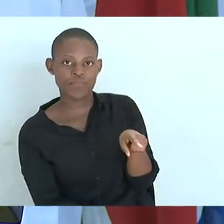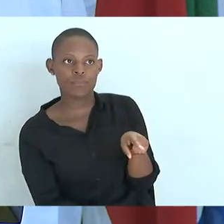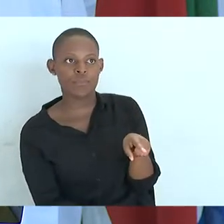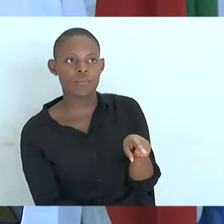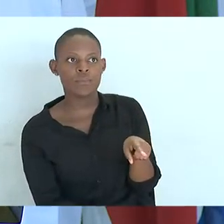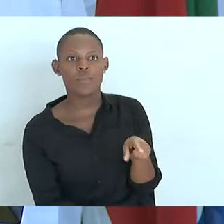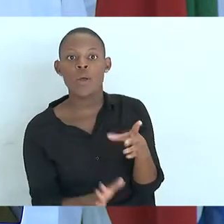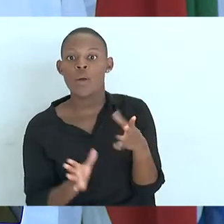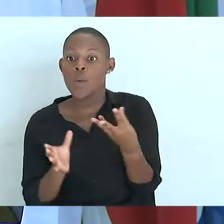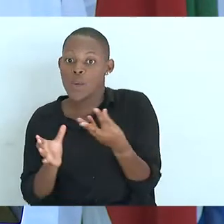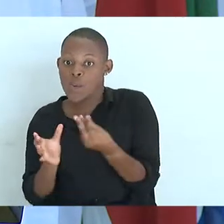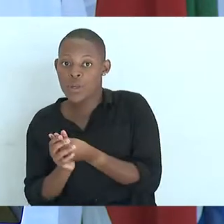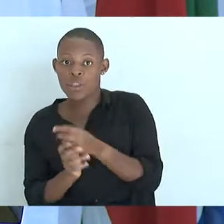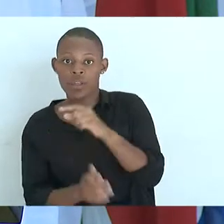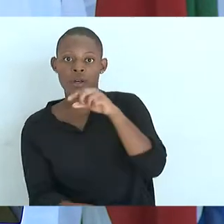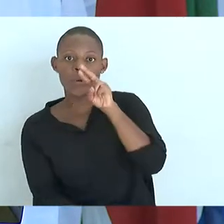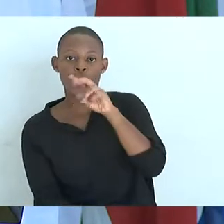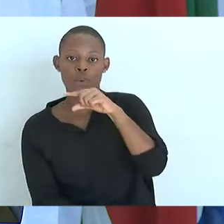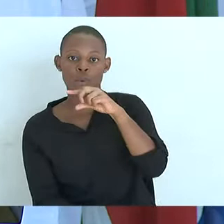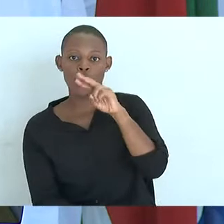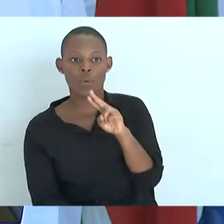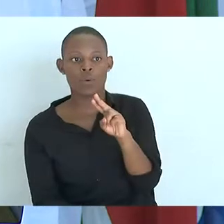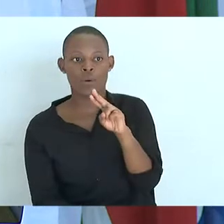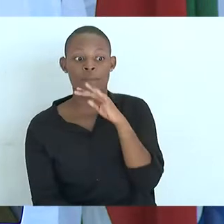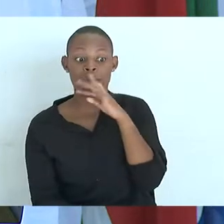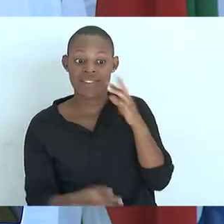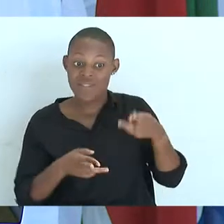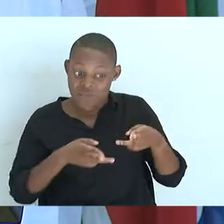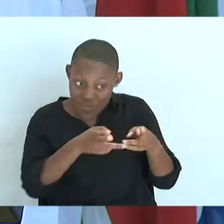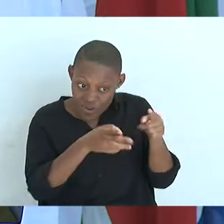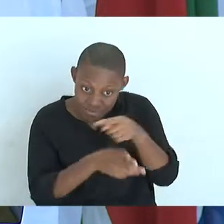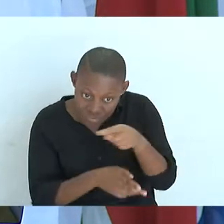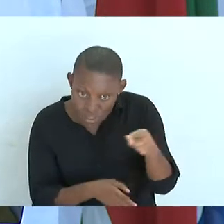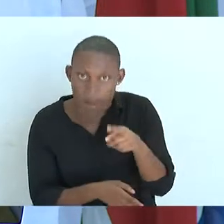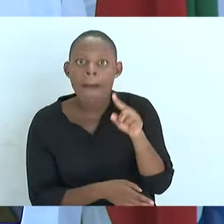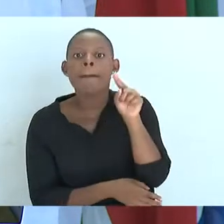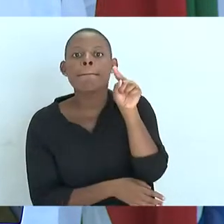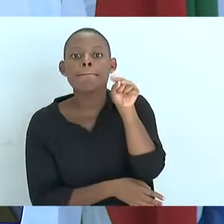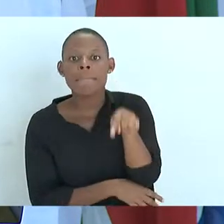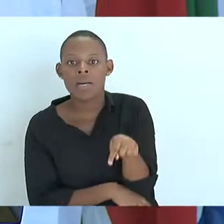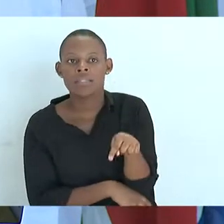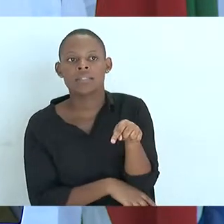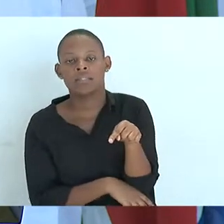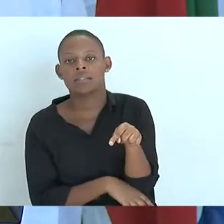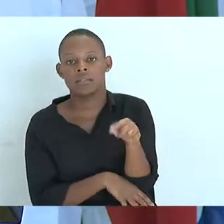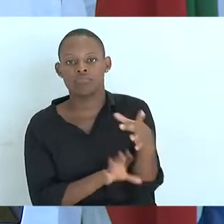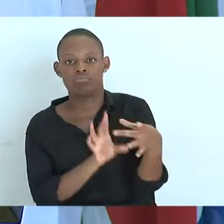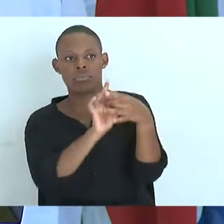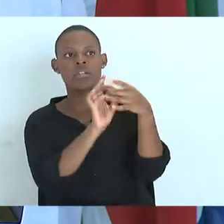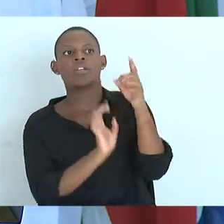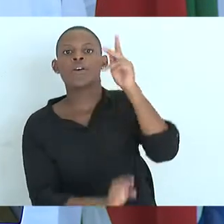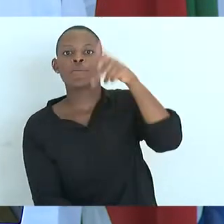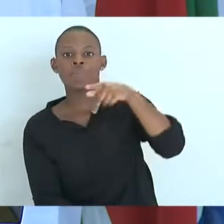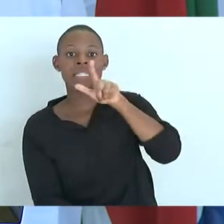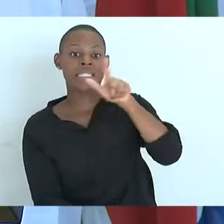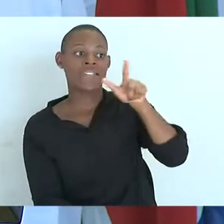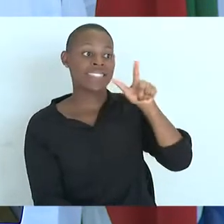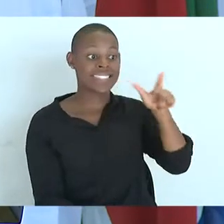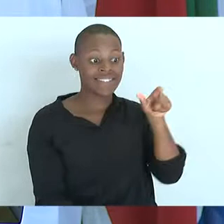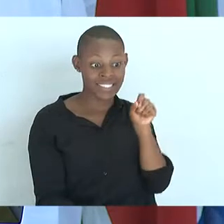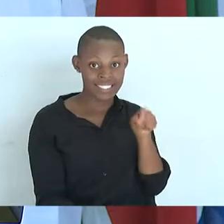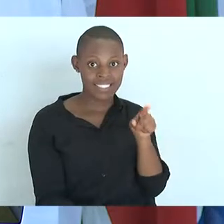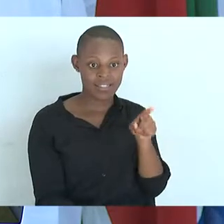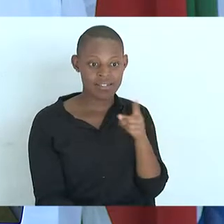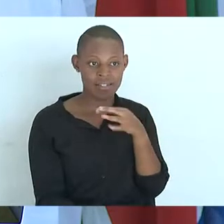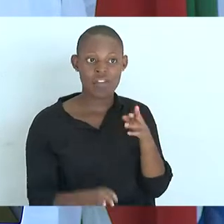Ugu. So those are the roads. City, the P77, La City, those are the roads